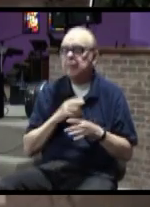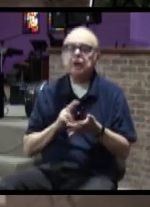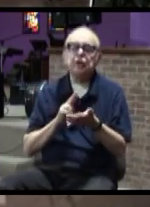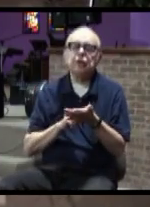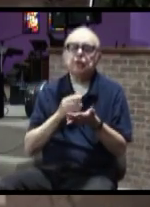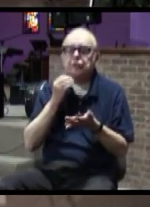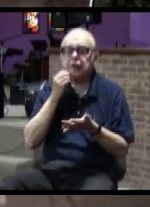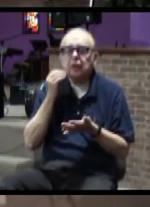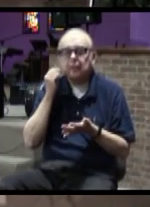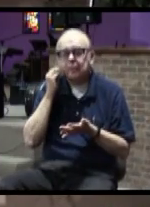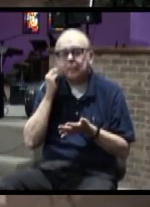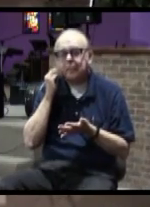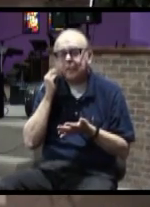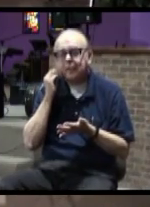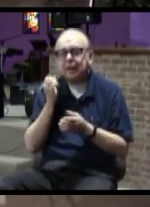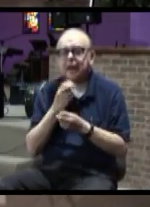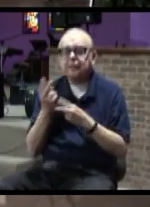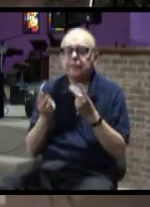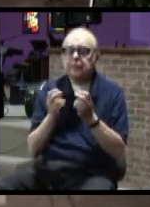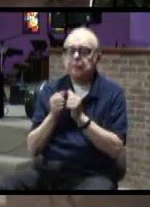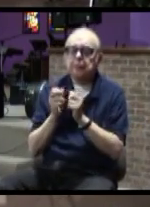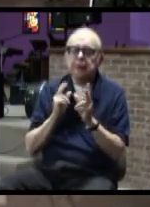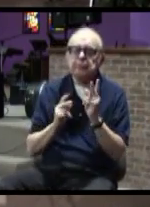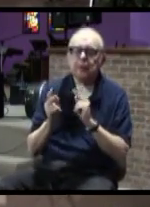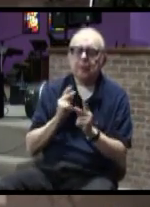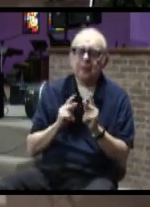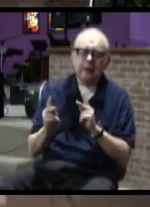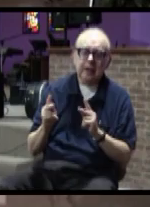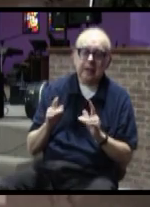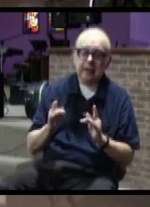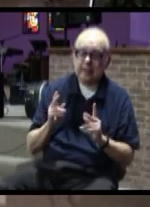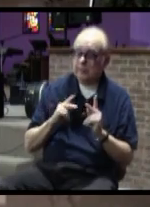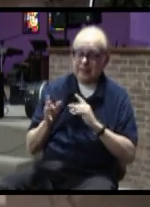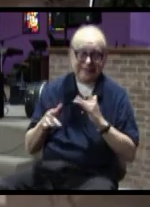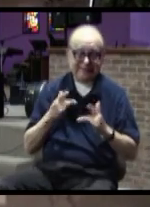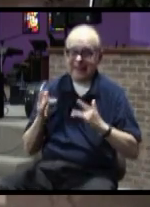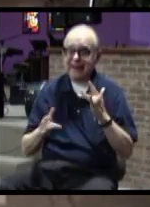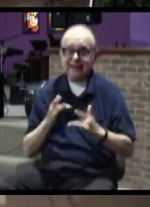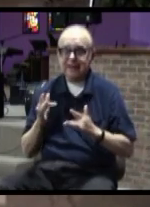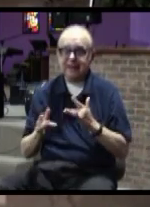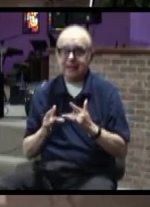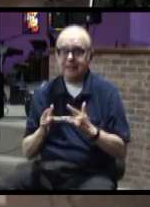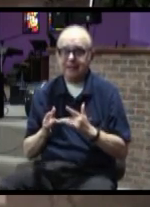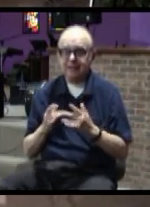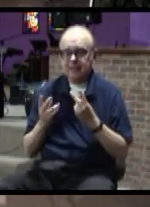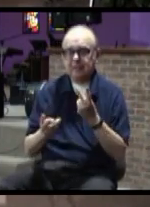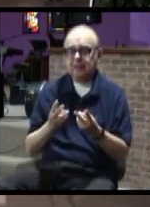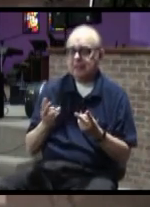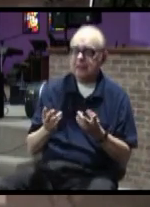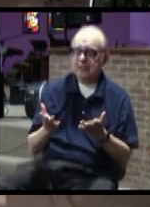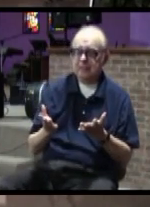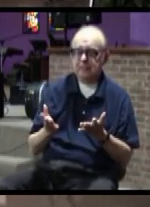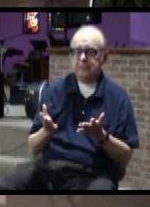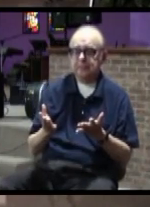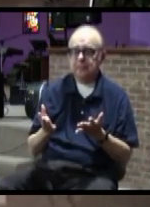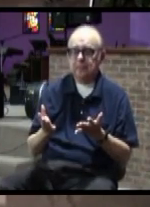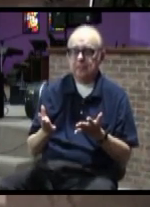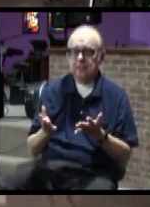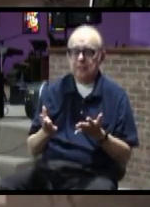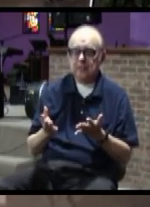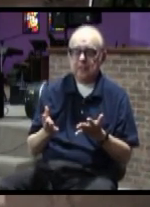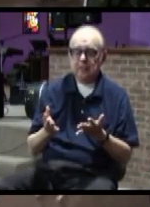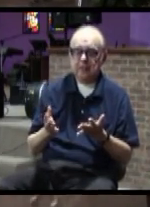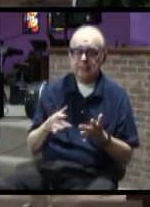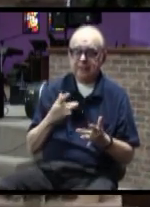nursing home. And we got to visit with some people, and they were thrilled. They were kind